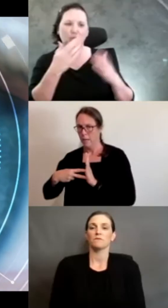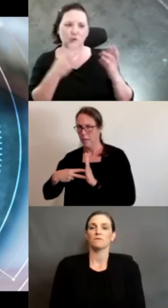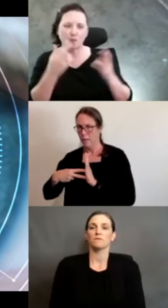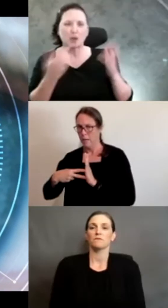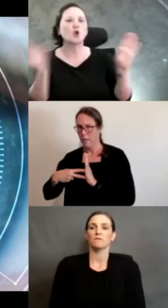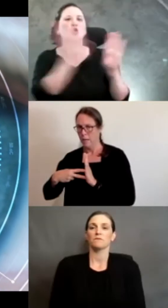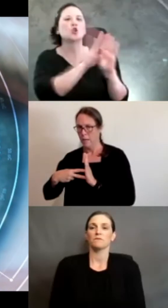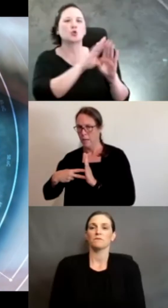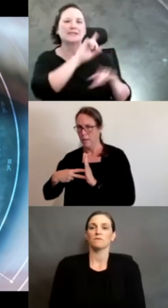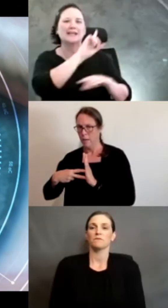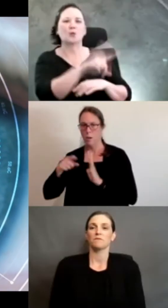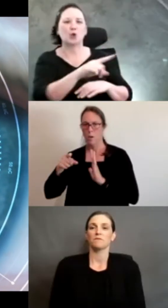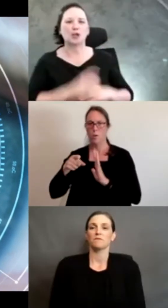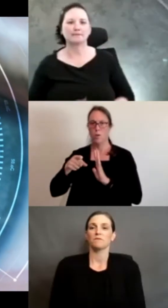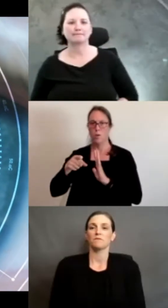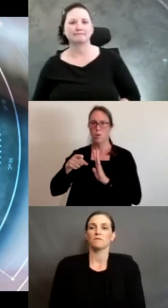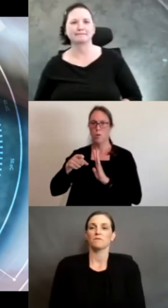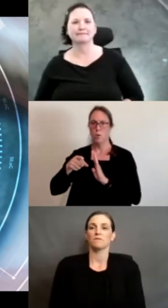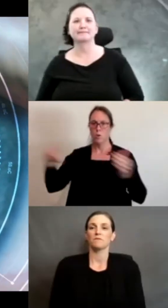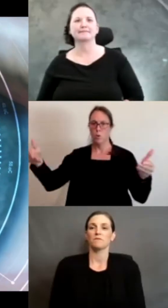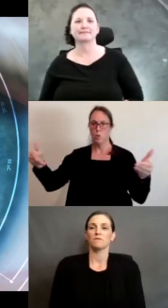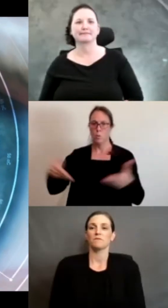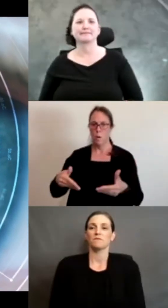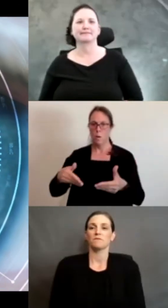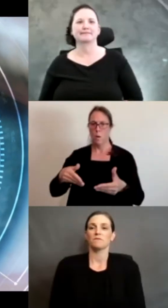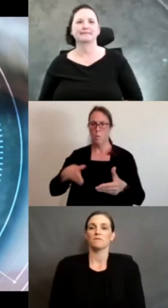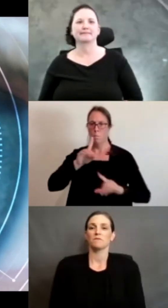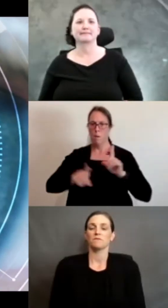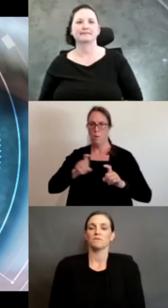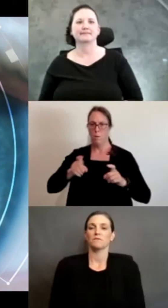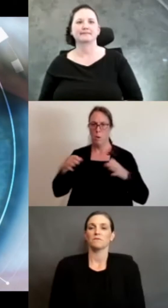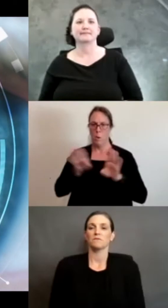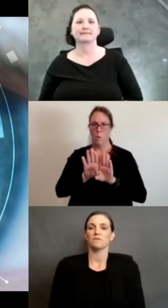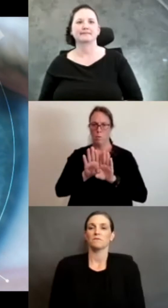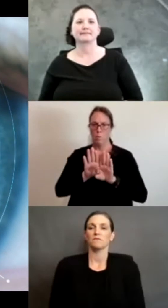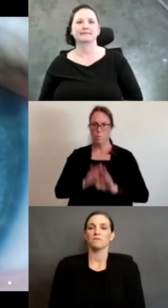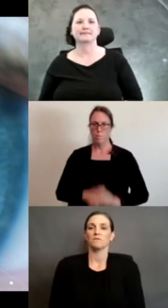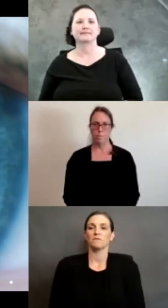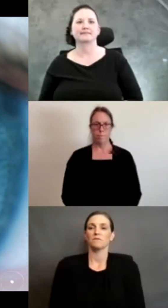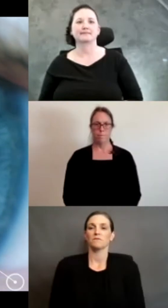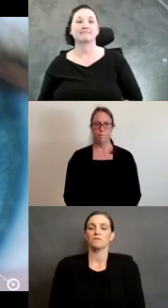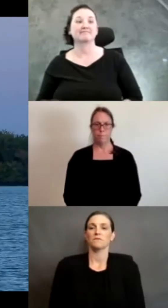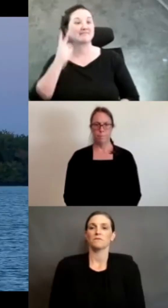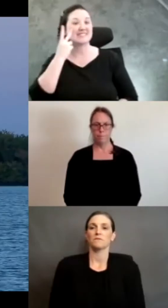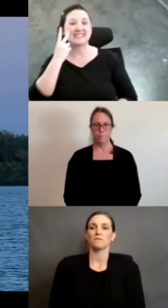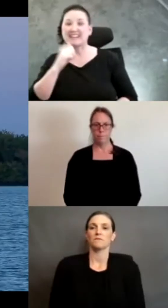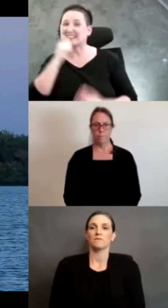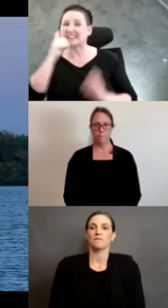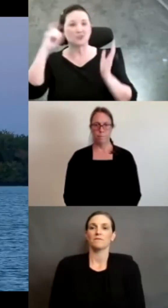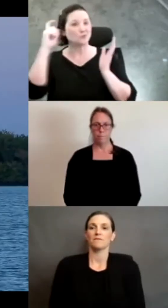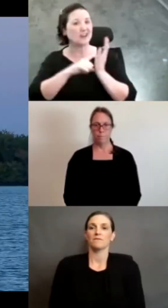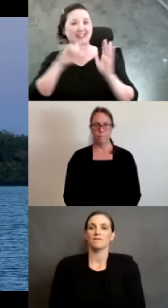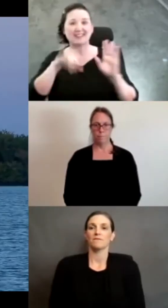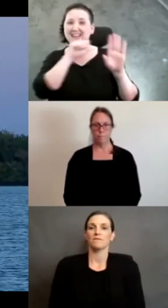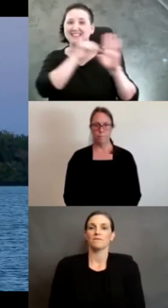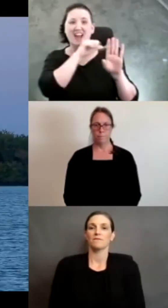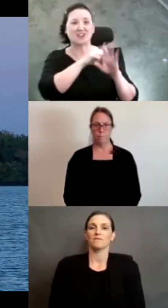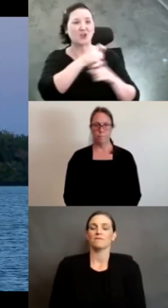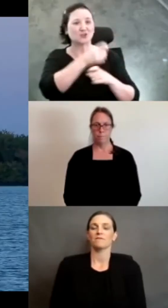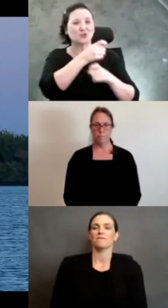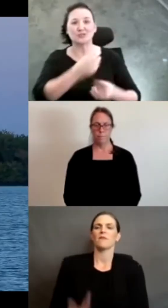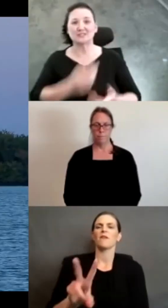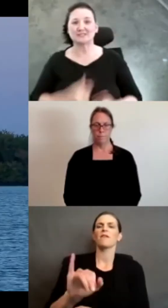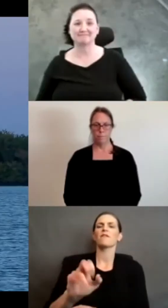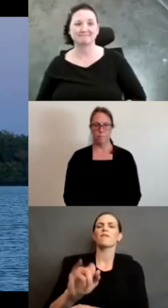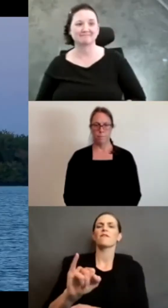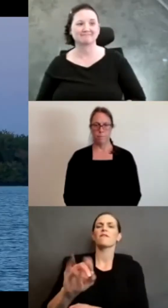Bill. Inquiry closed. See? It doesn't even recognize knock-knock jokes now. Vicky has been sitting away from the group,